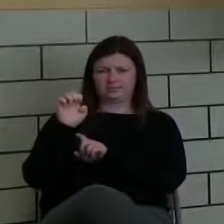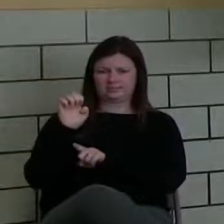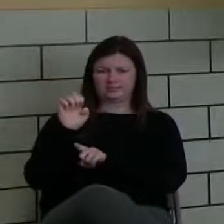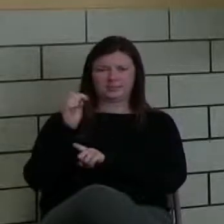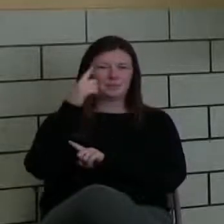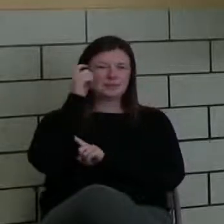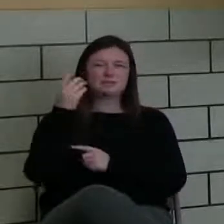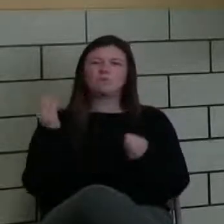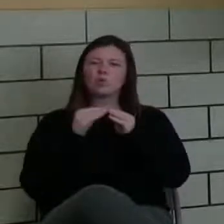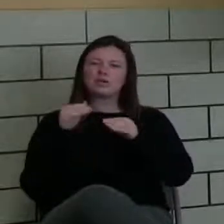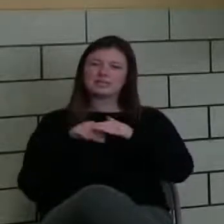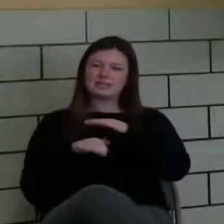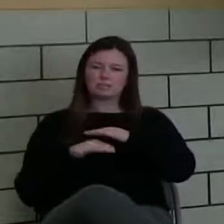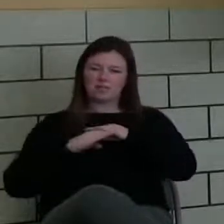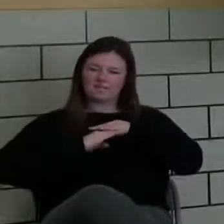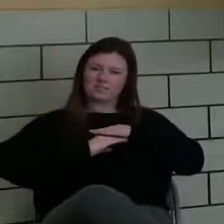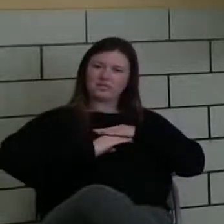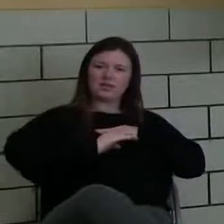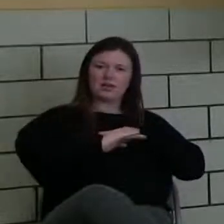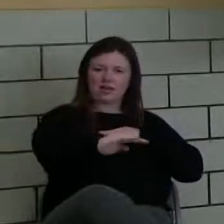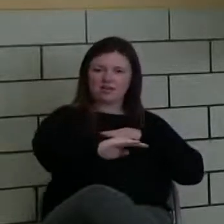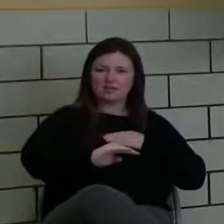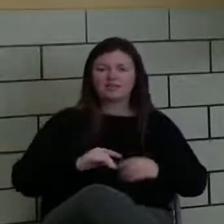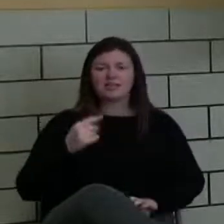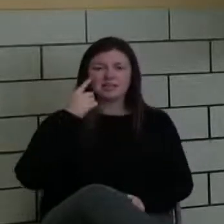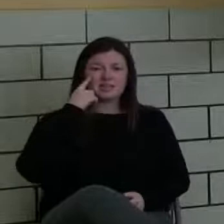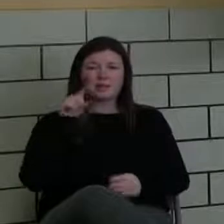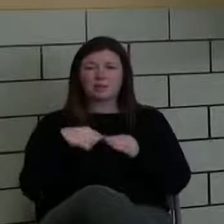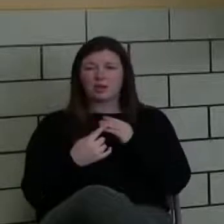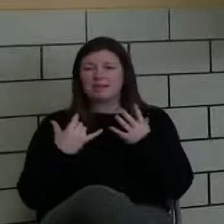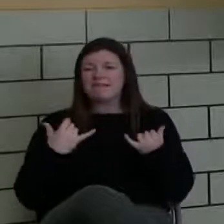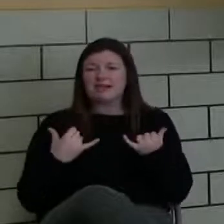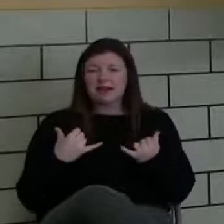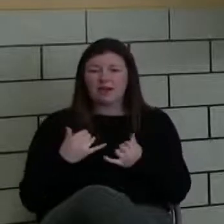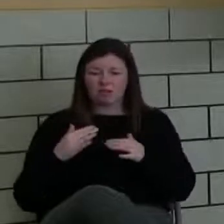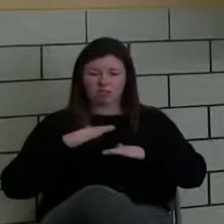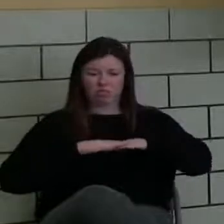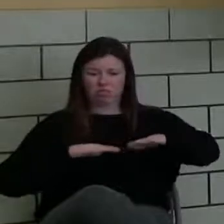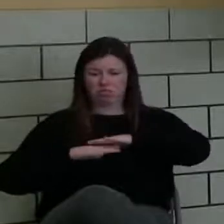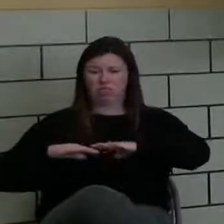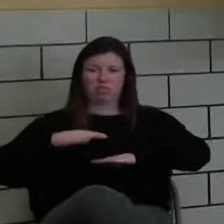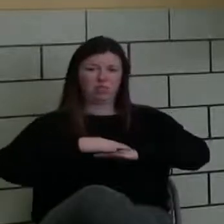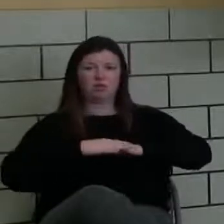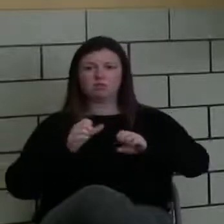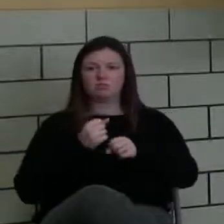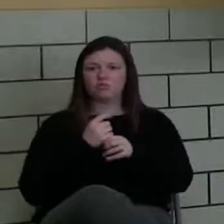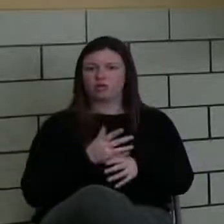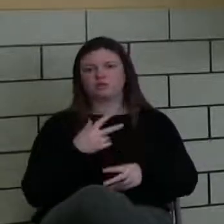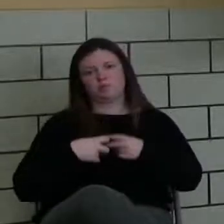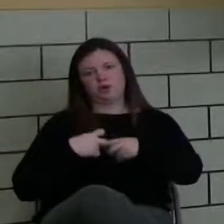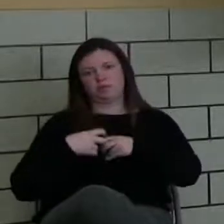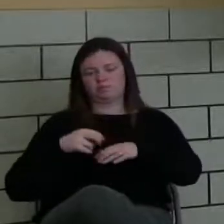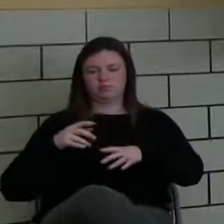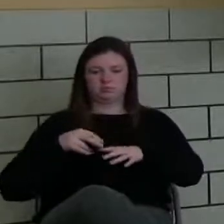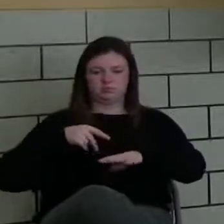area with the ribbons of brick pavers that cross that concrete, those are what are causing those problems if you're walking just straight